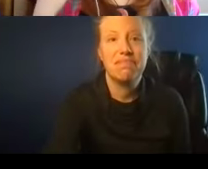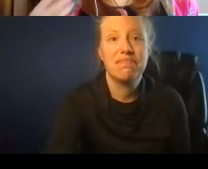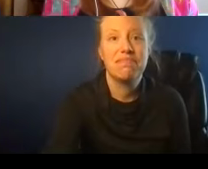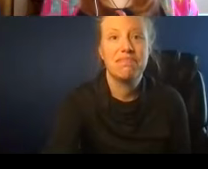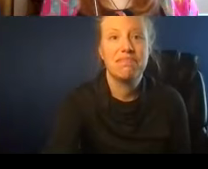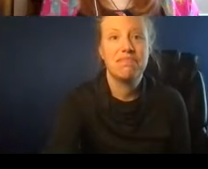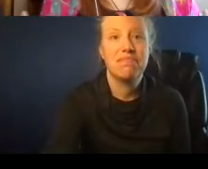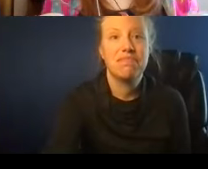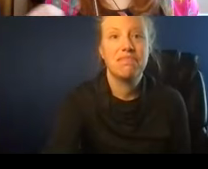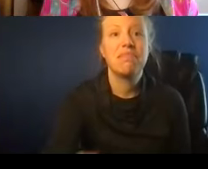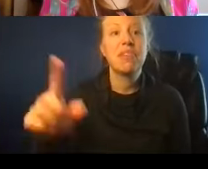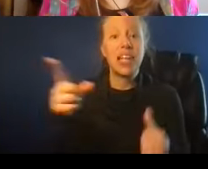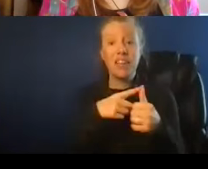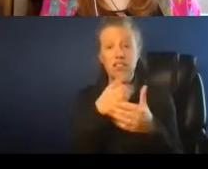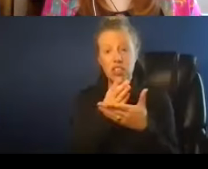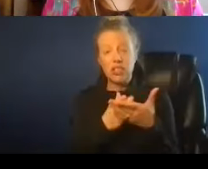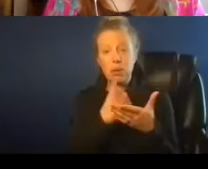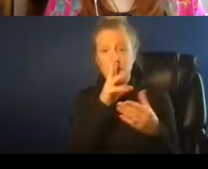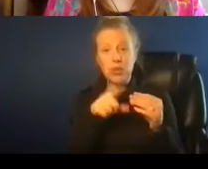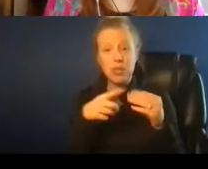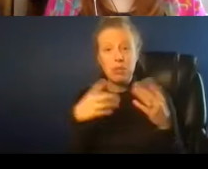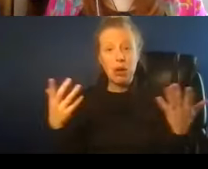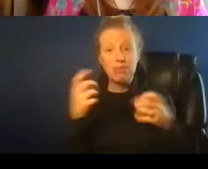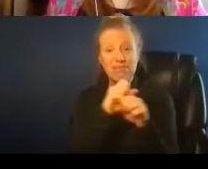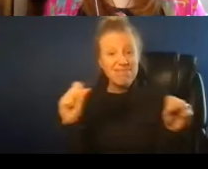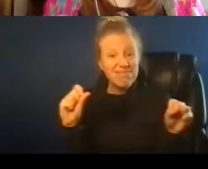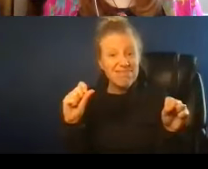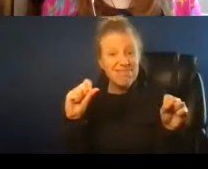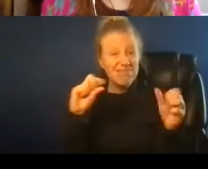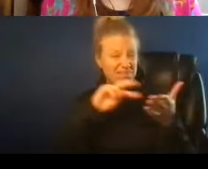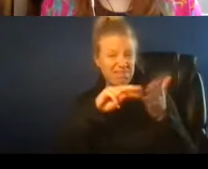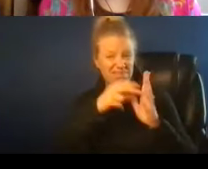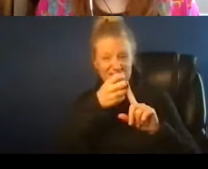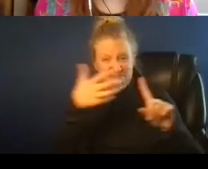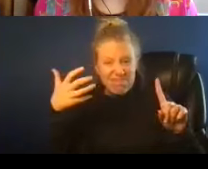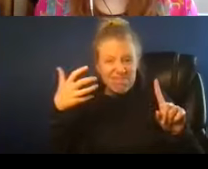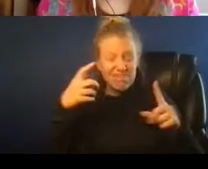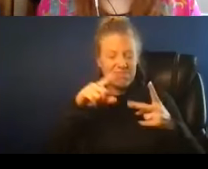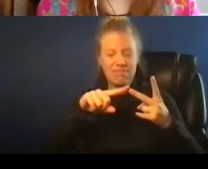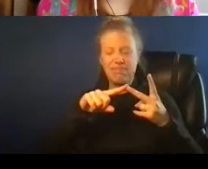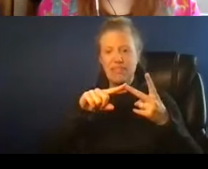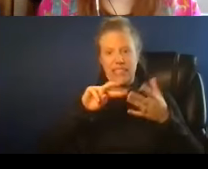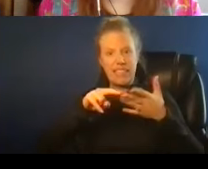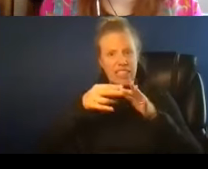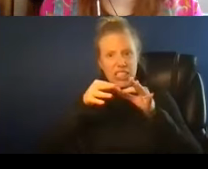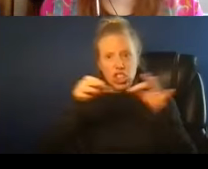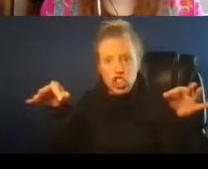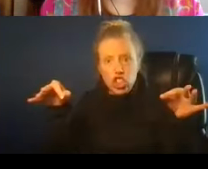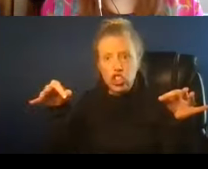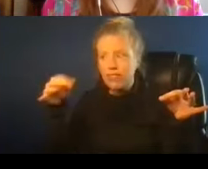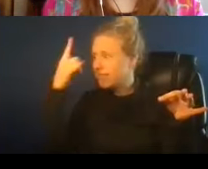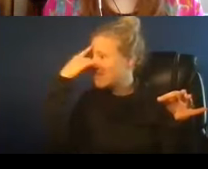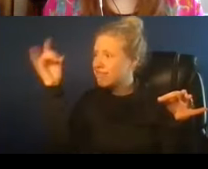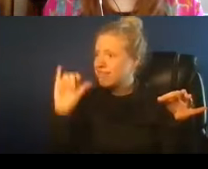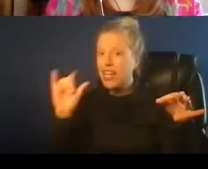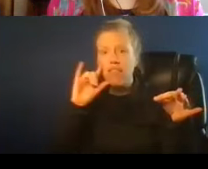today, we're going to talk about safety, figure out what it means, how we define safety, what safety looks like for the